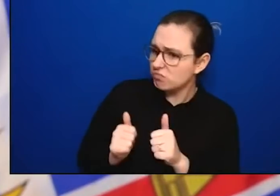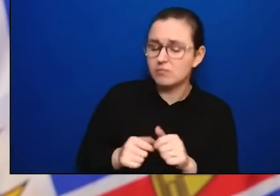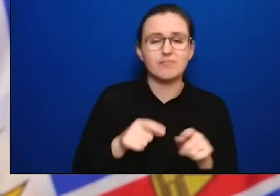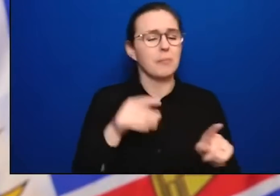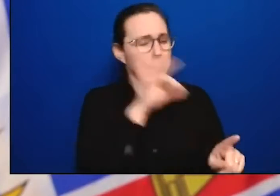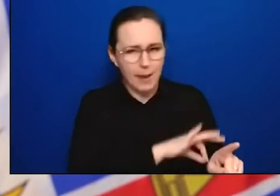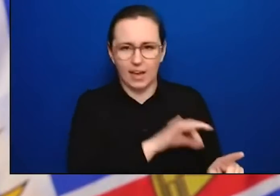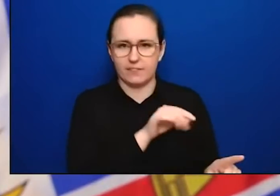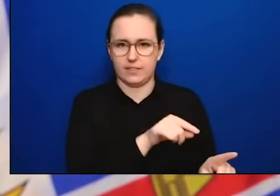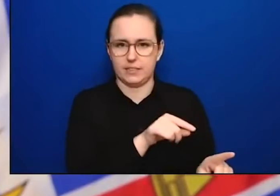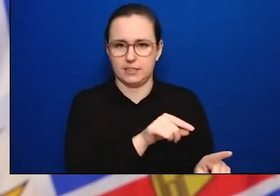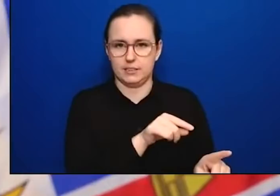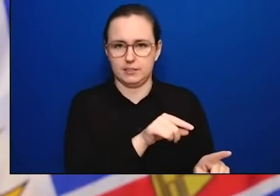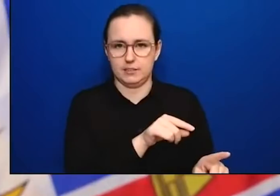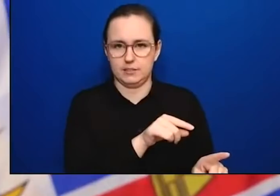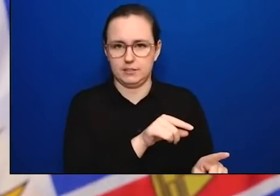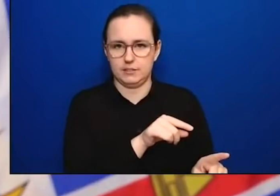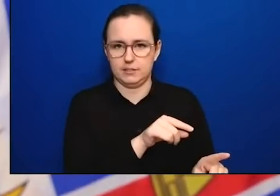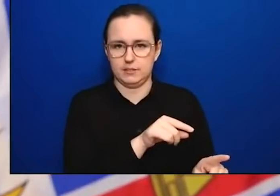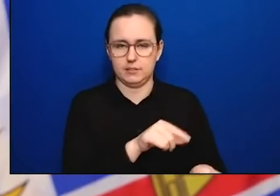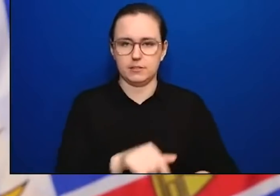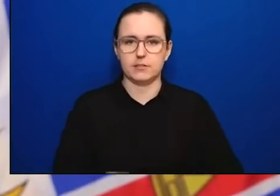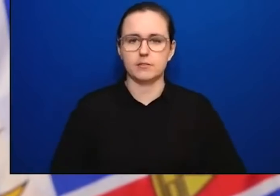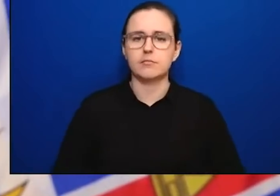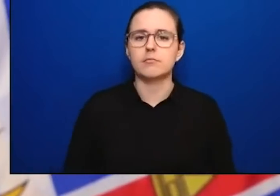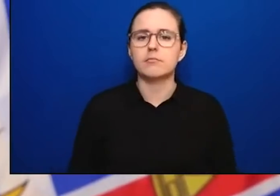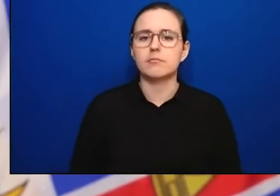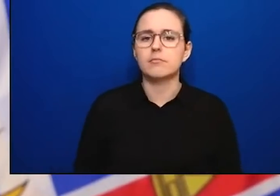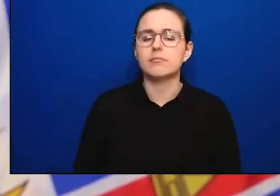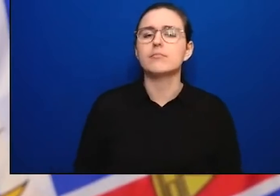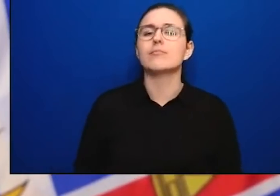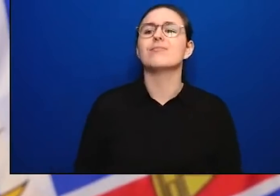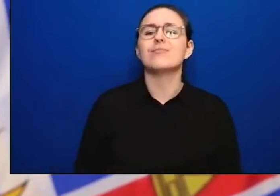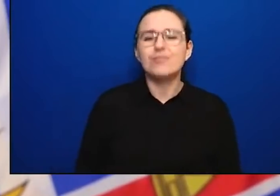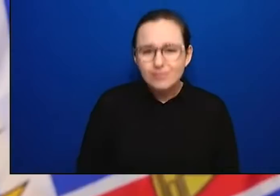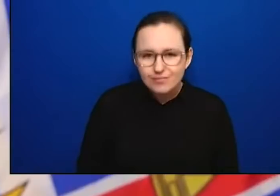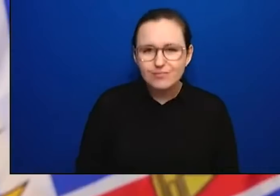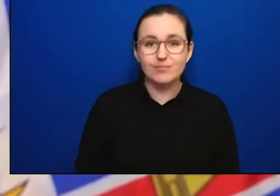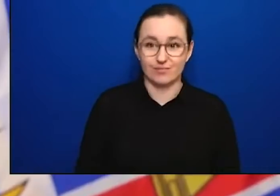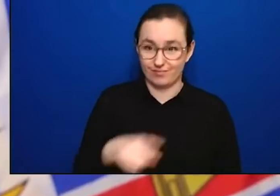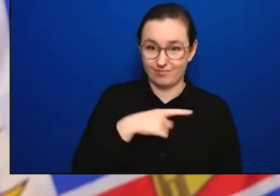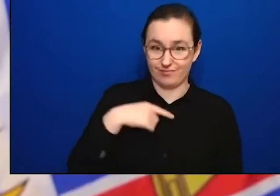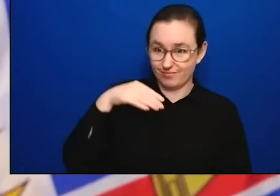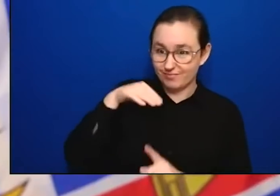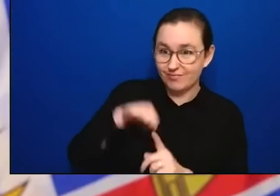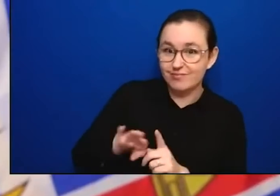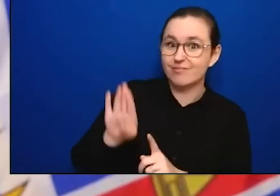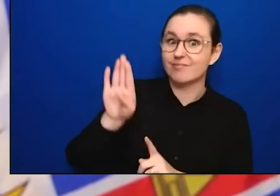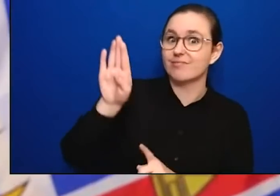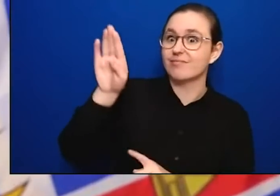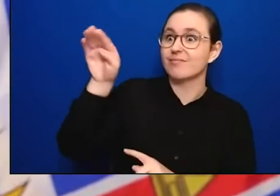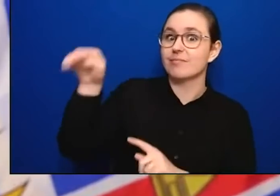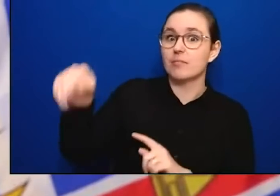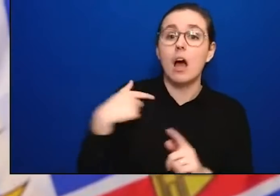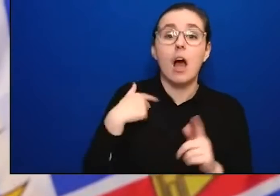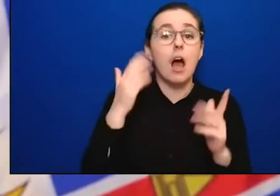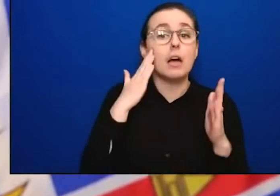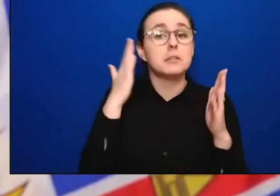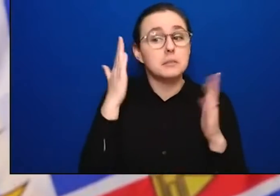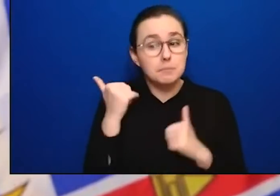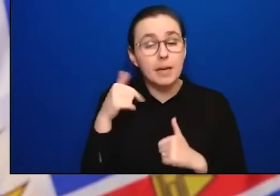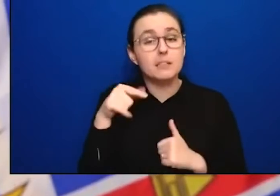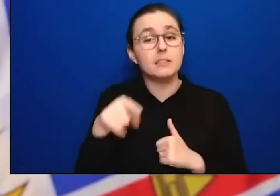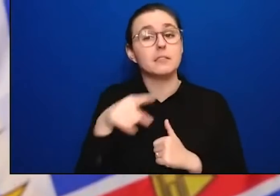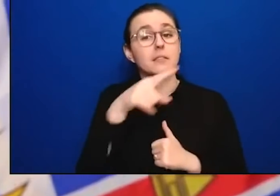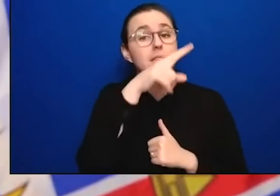So those are the things that we try and balance. I hope and expect that as we get through this wave, and I've said